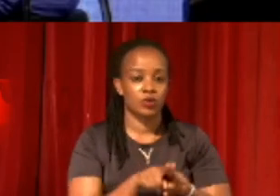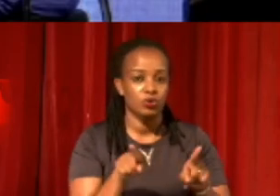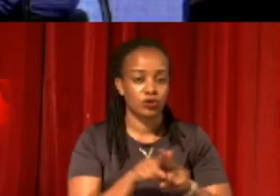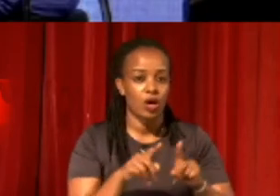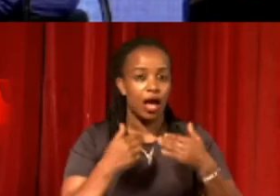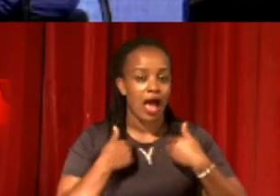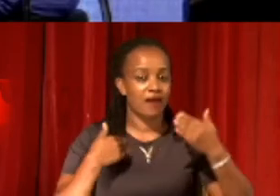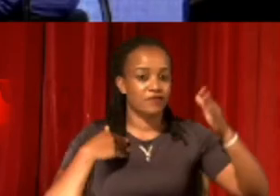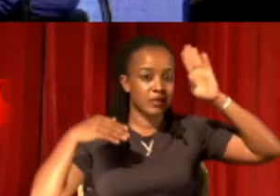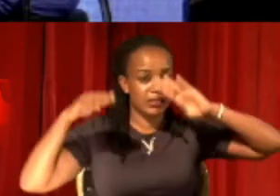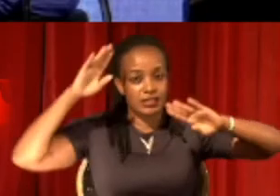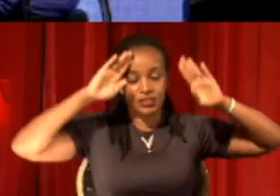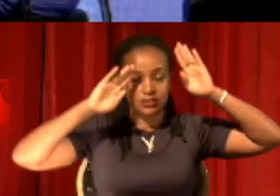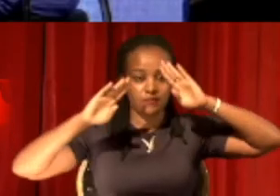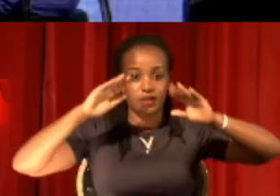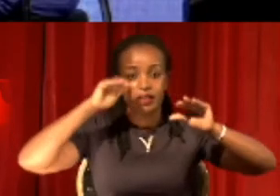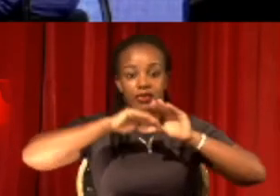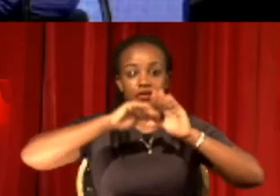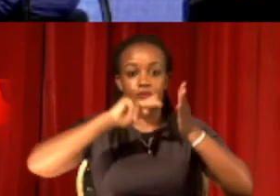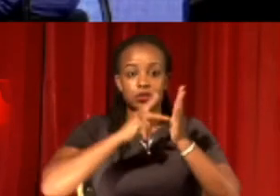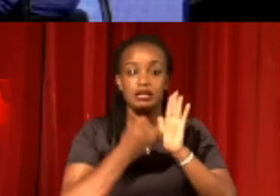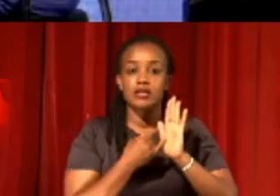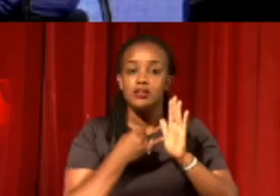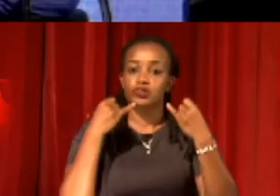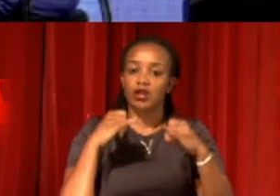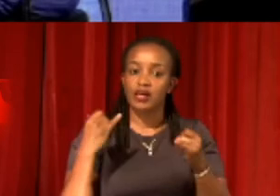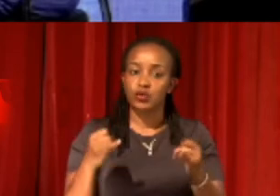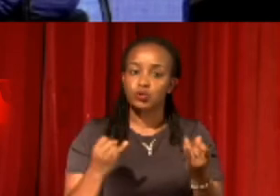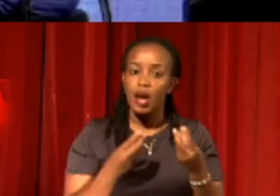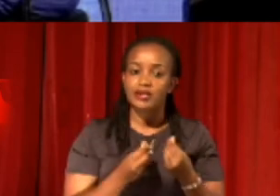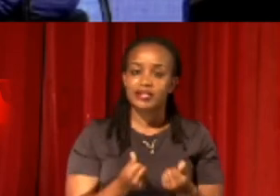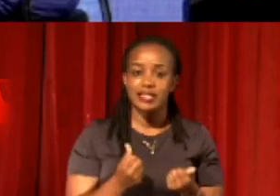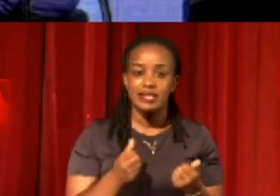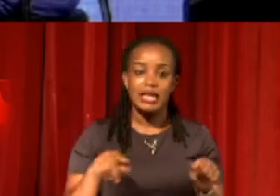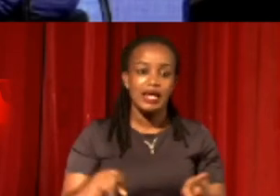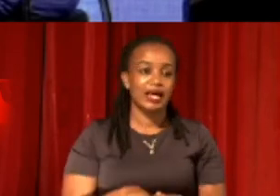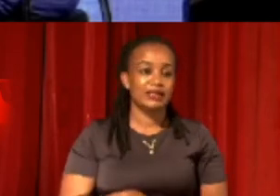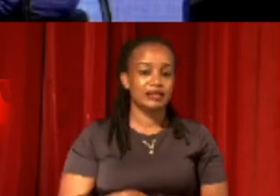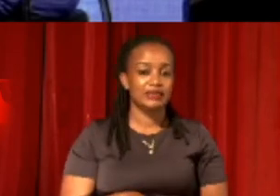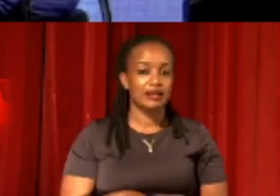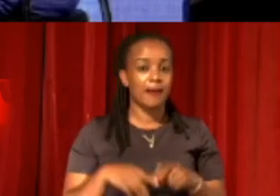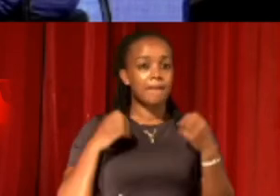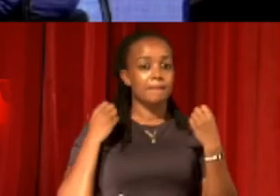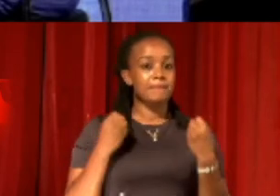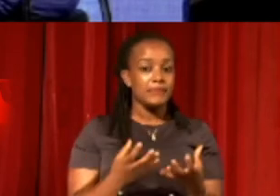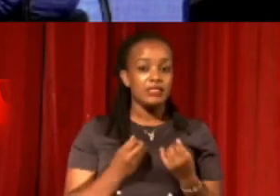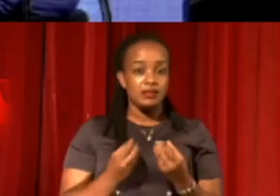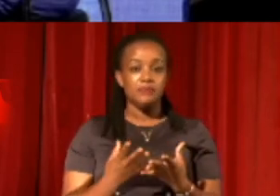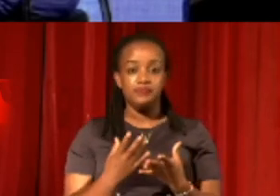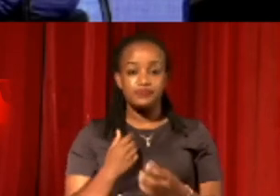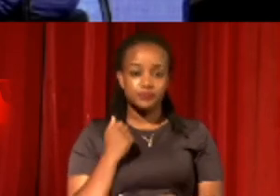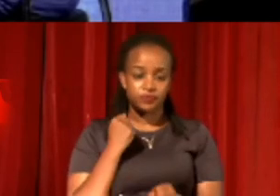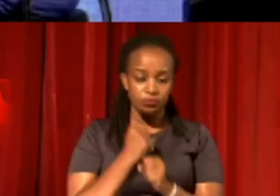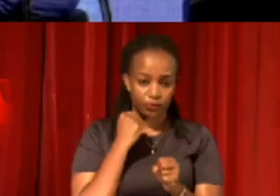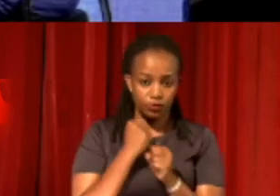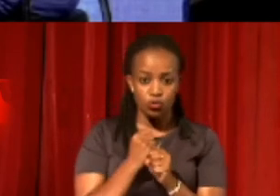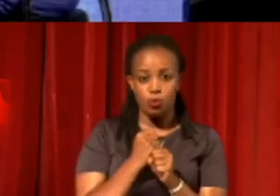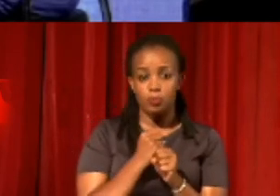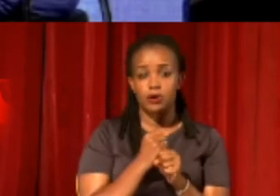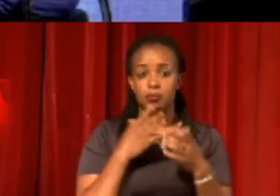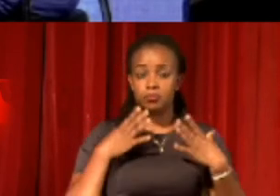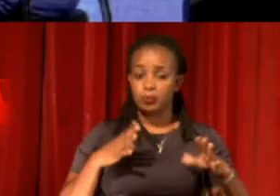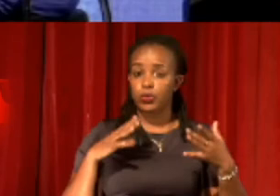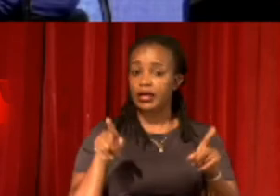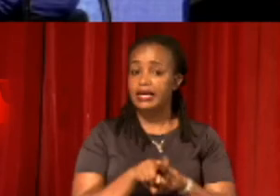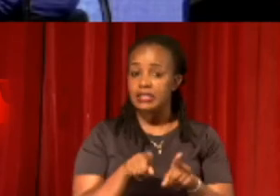initiatives within mm-hmm. the project mm-hmm. to be able to address as many of the genres within the okay. industry as possible.